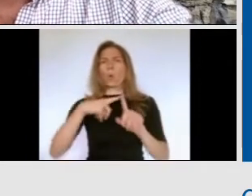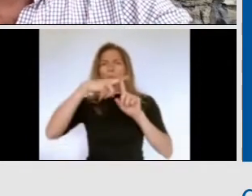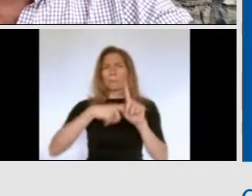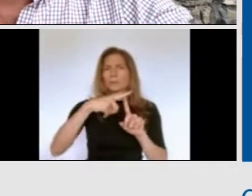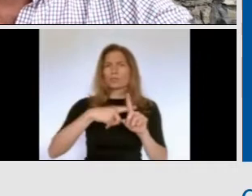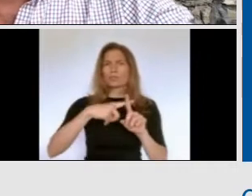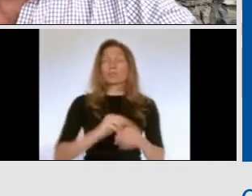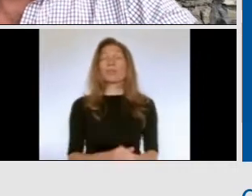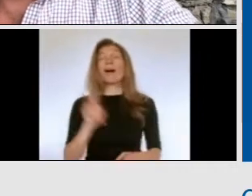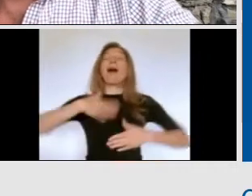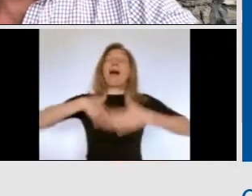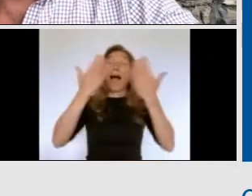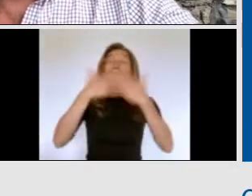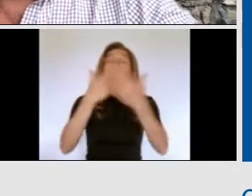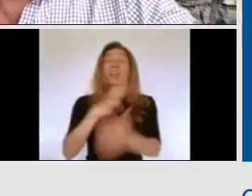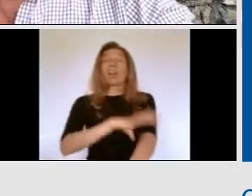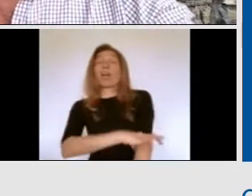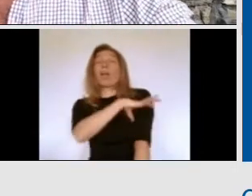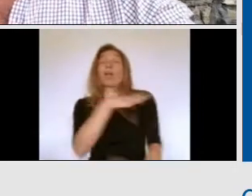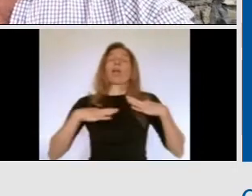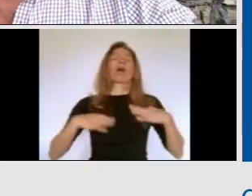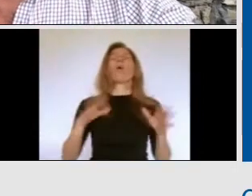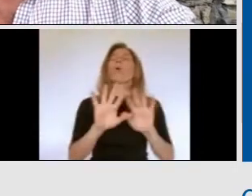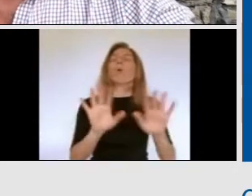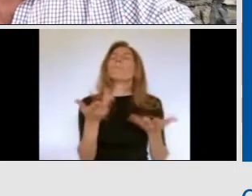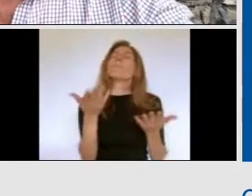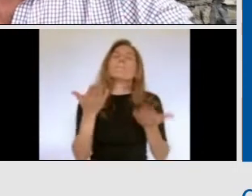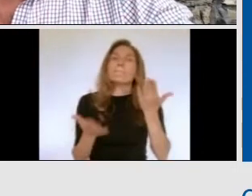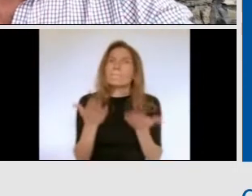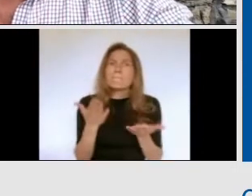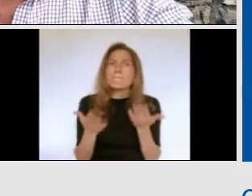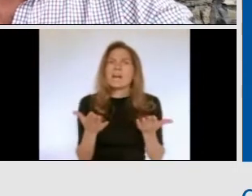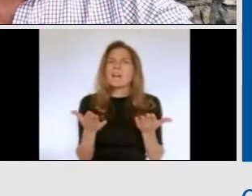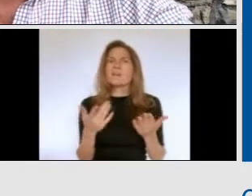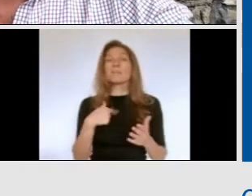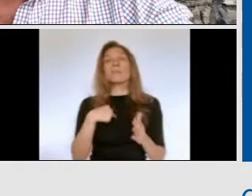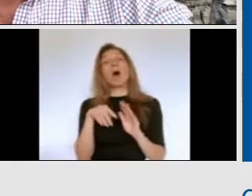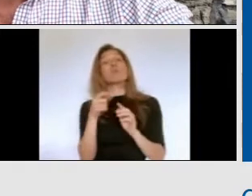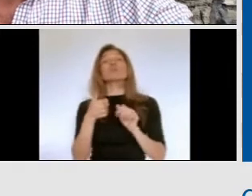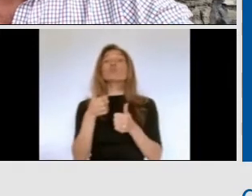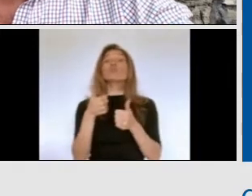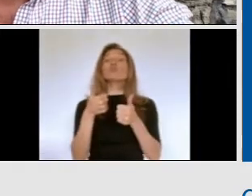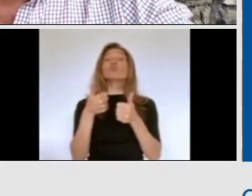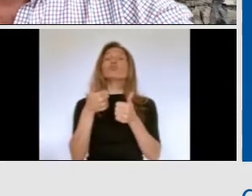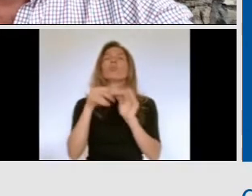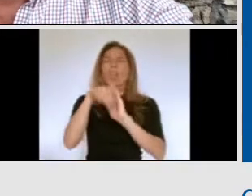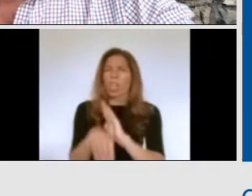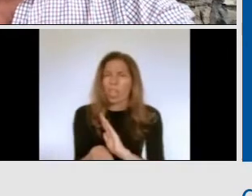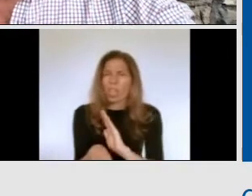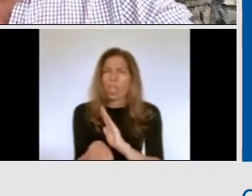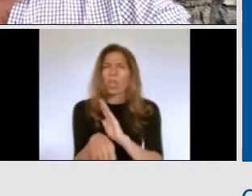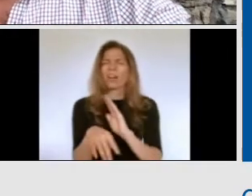the case that people would be wearing these all the time, but if they're having a period of feeling